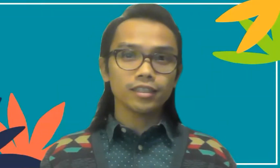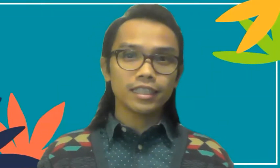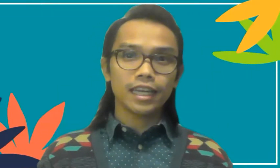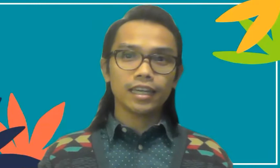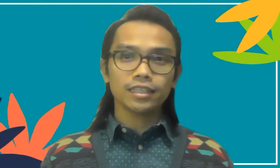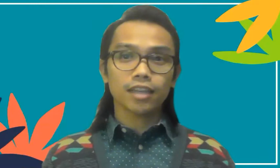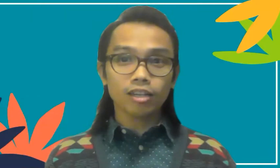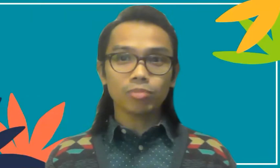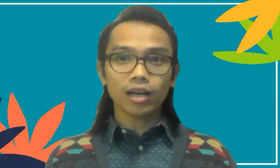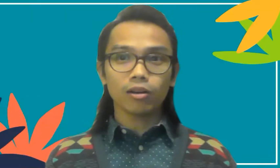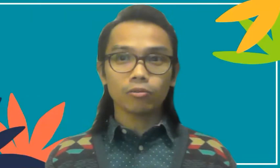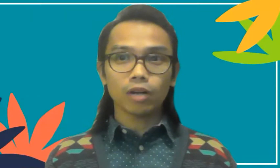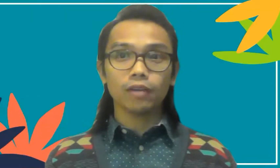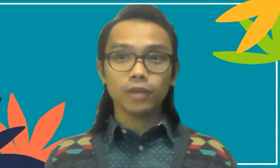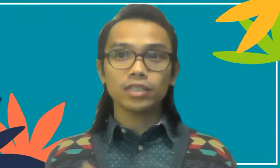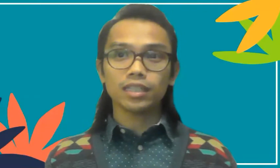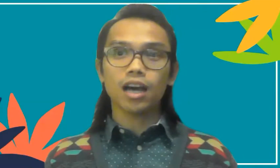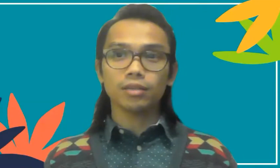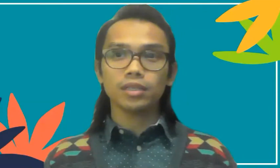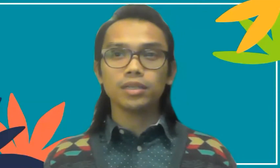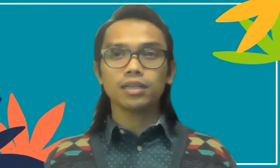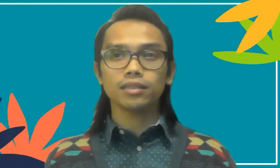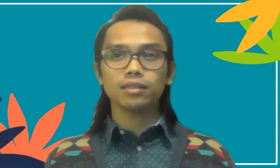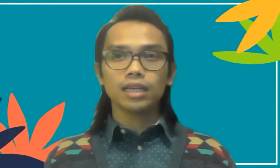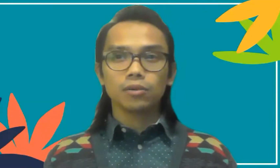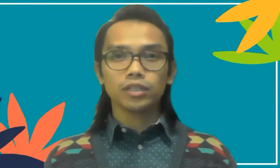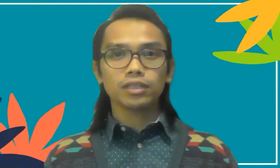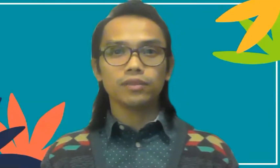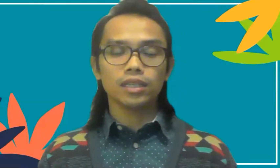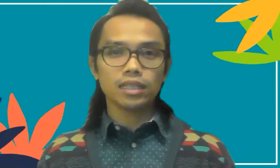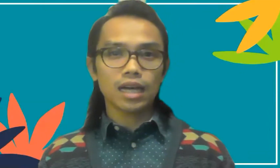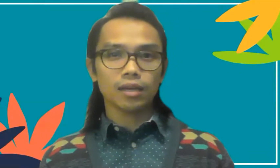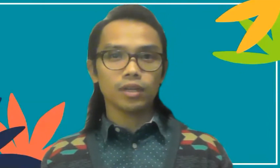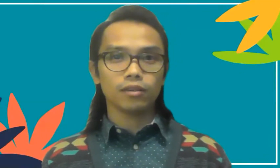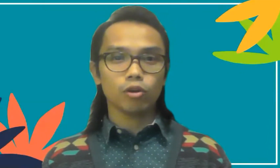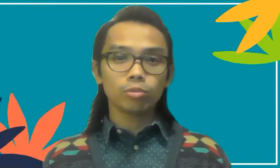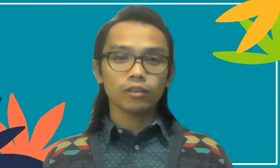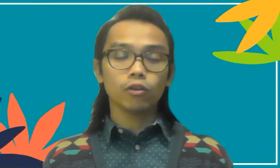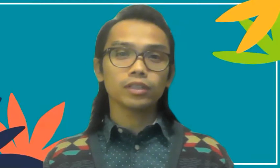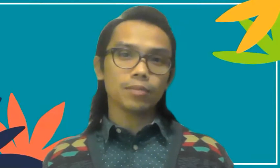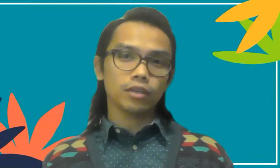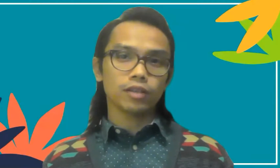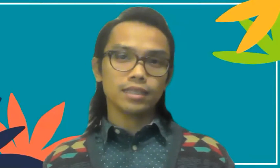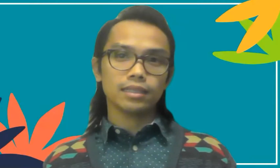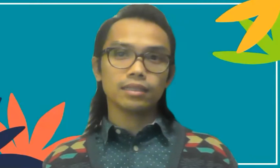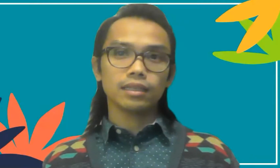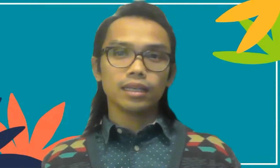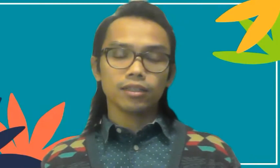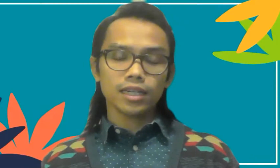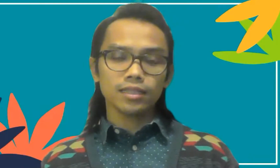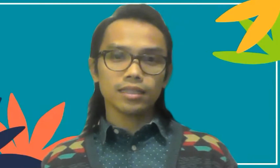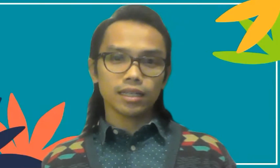are all here today to talk about feminist economy because we're living in a time of overlapping